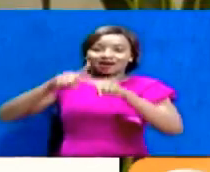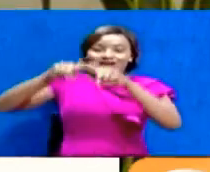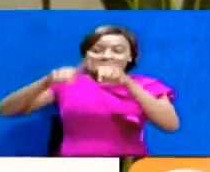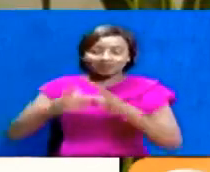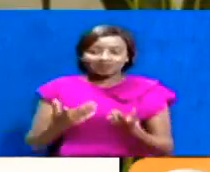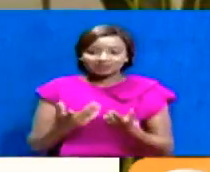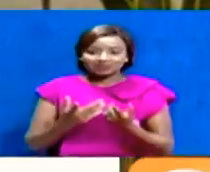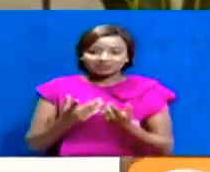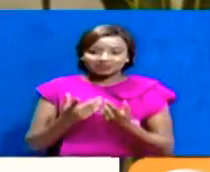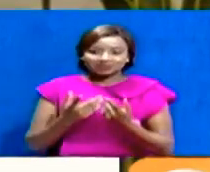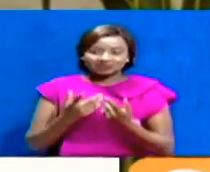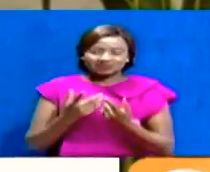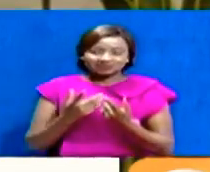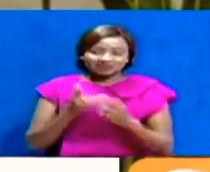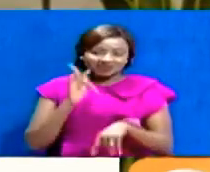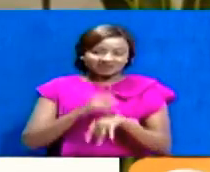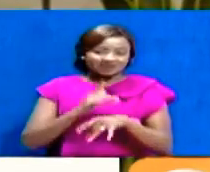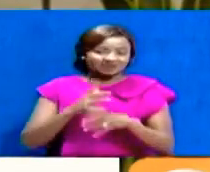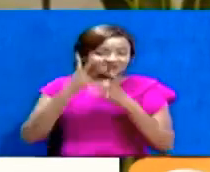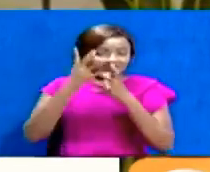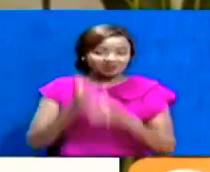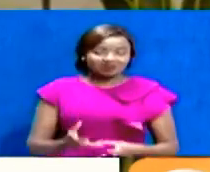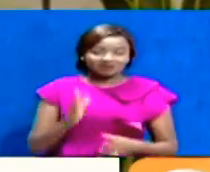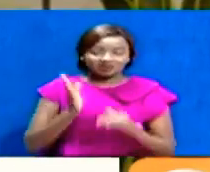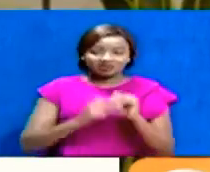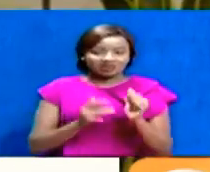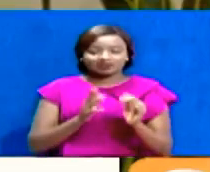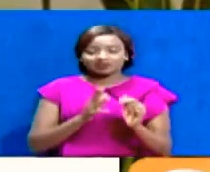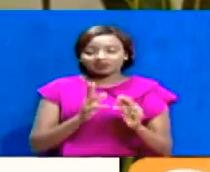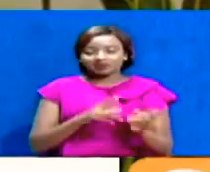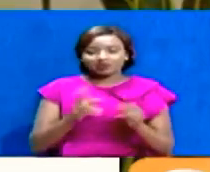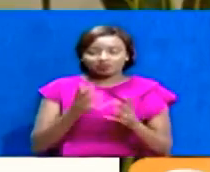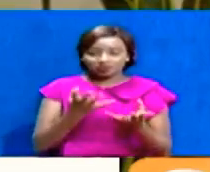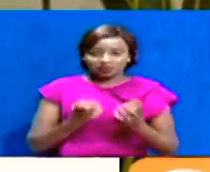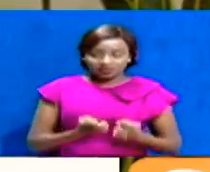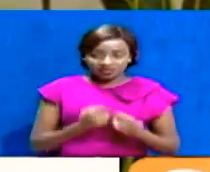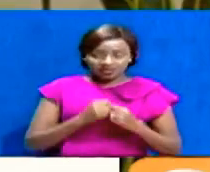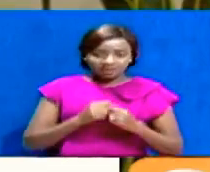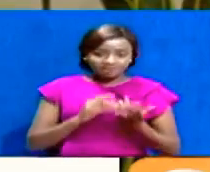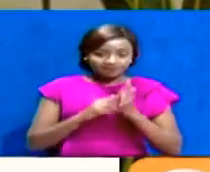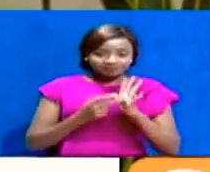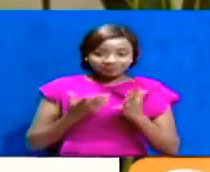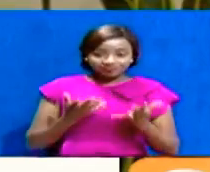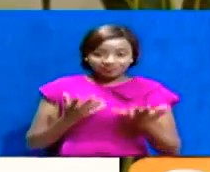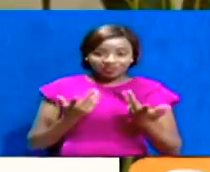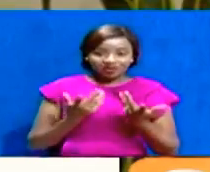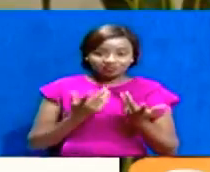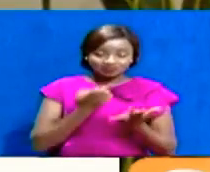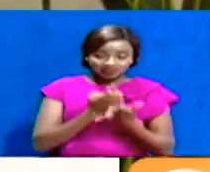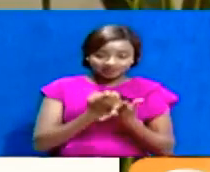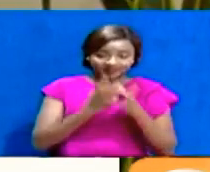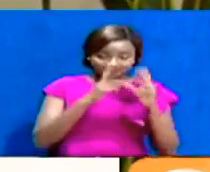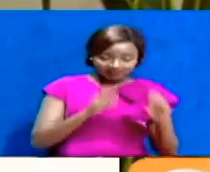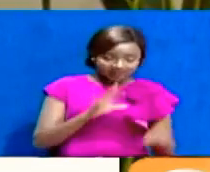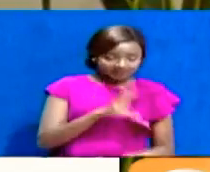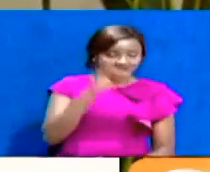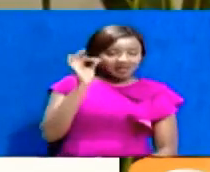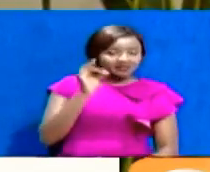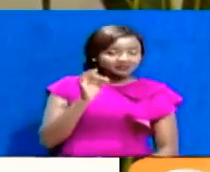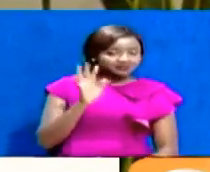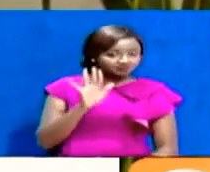larger immunological reaction than required. And so the evidence and the scientists seem to guide us and tell us that